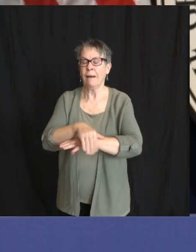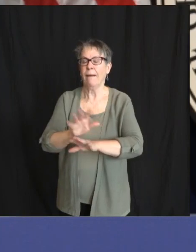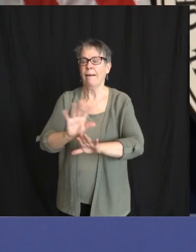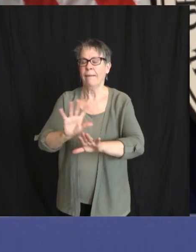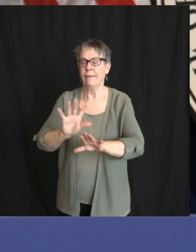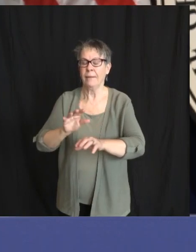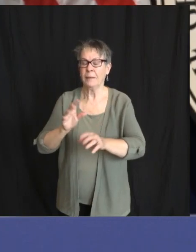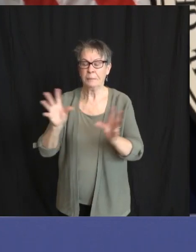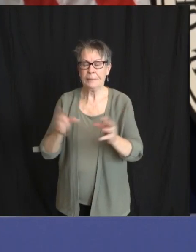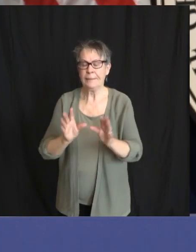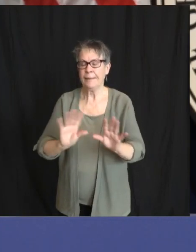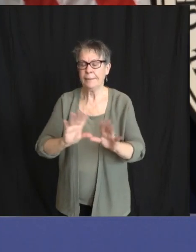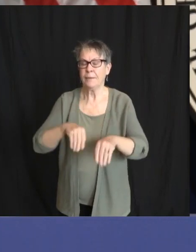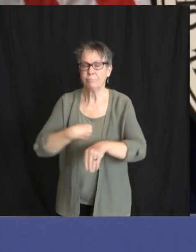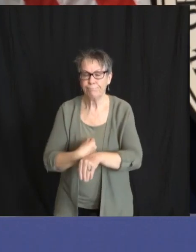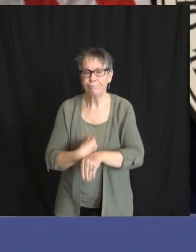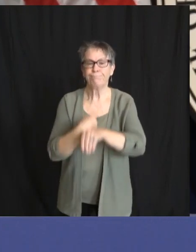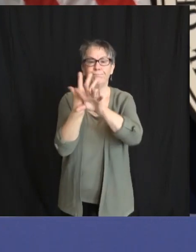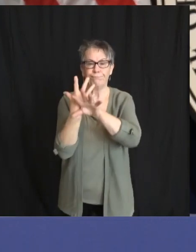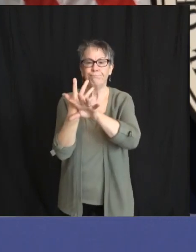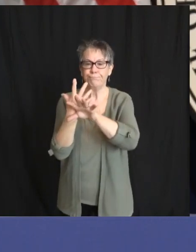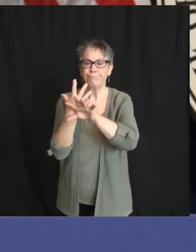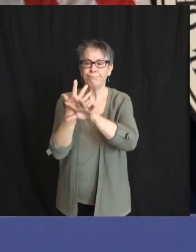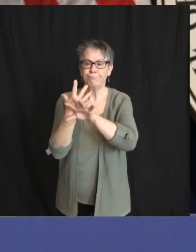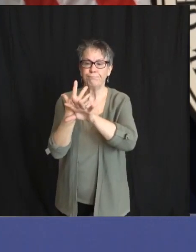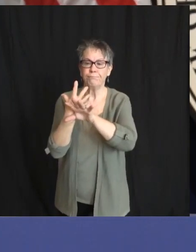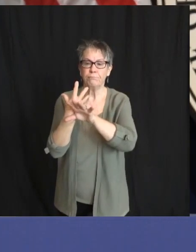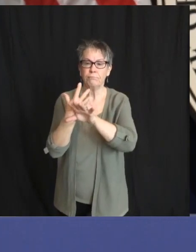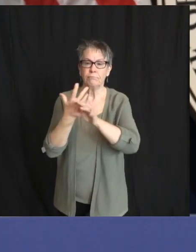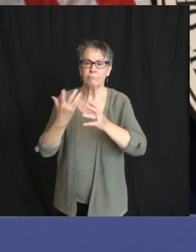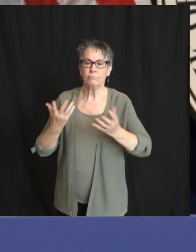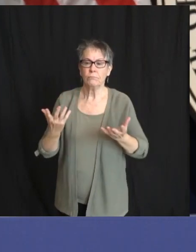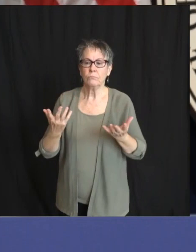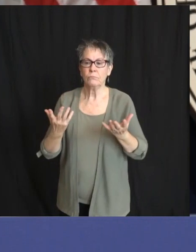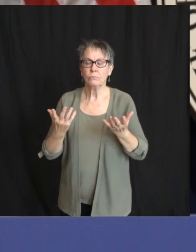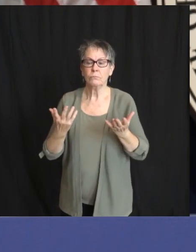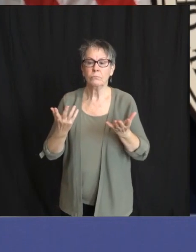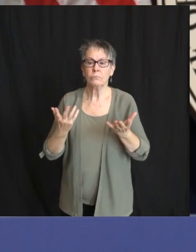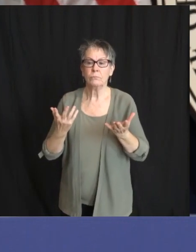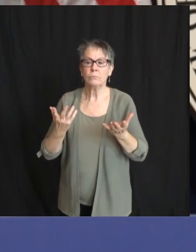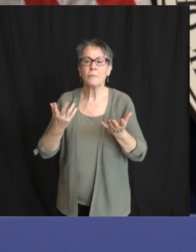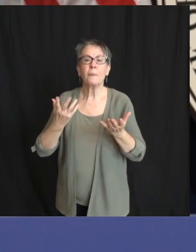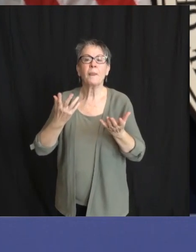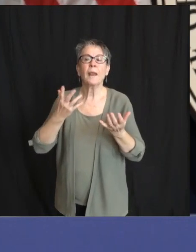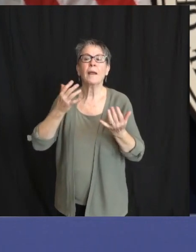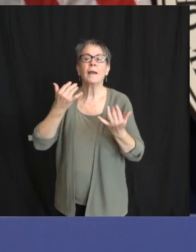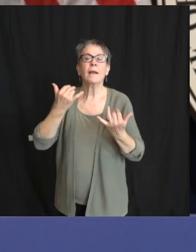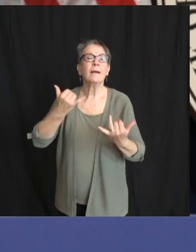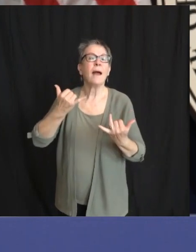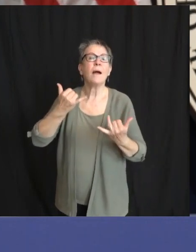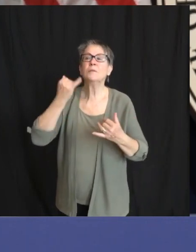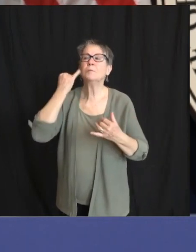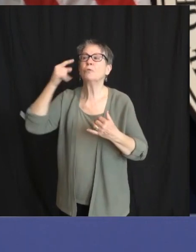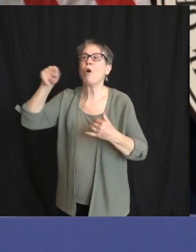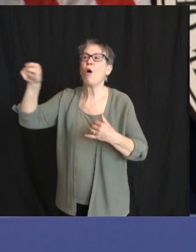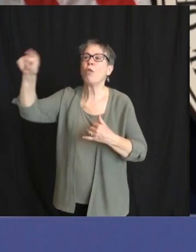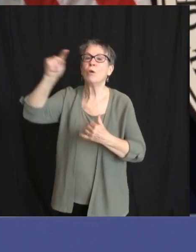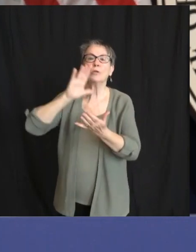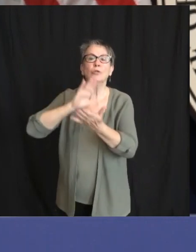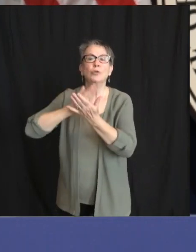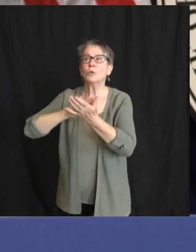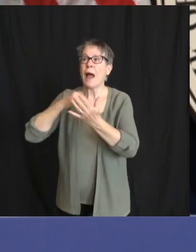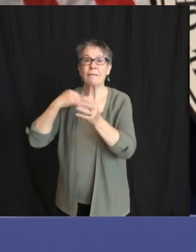have in response if that happens? What's the last part of the question? What tools do you have in response if that does happen, where governments